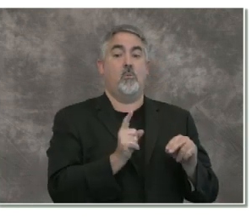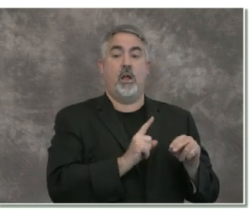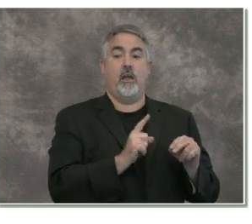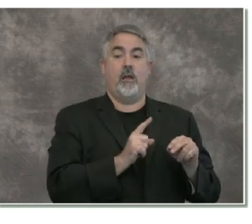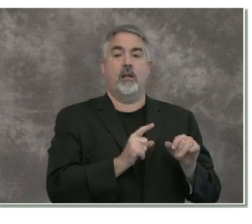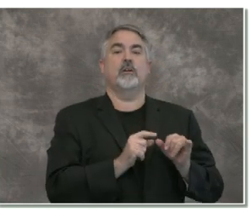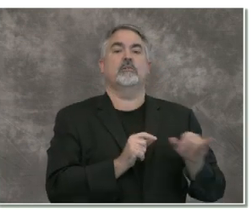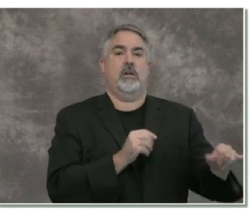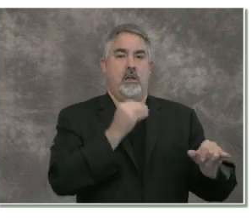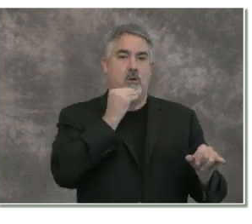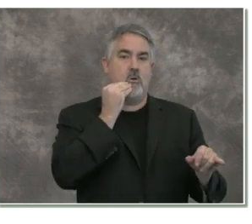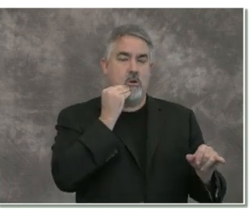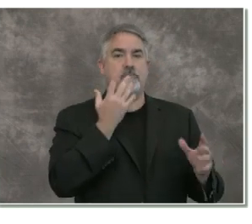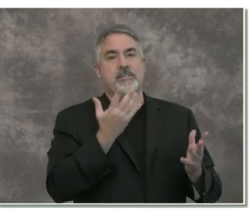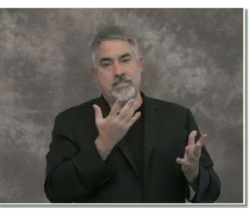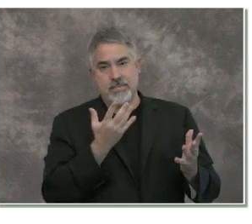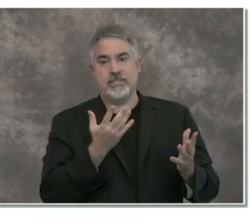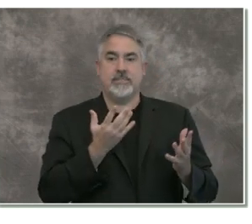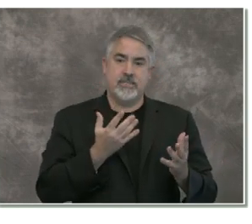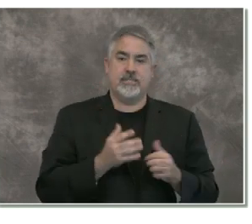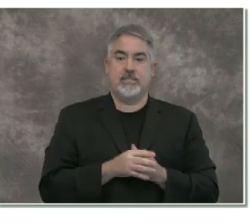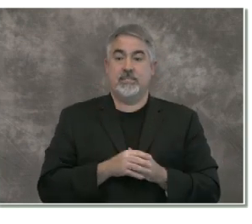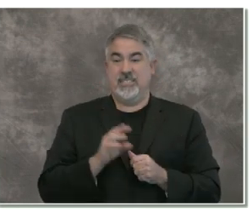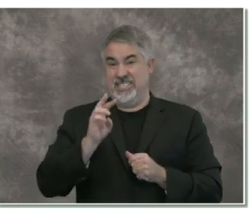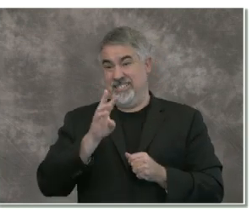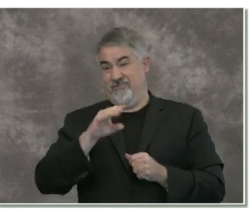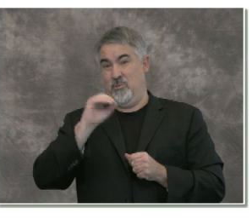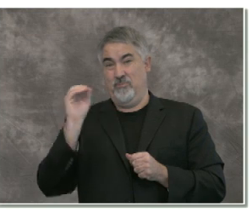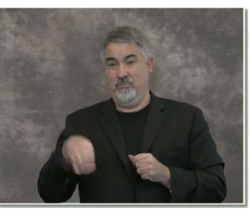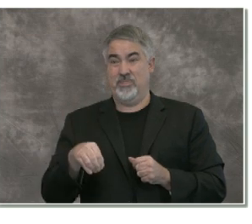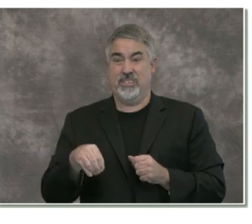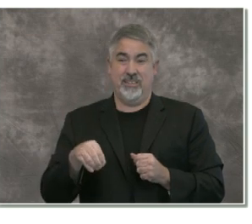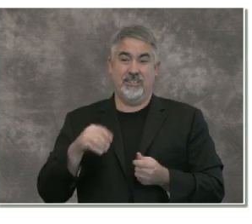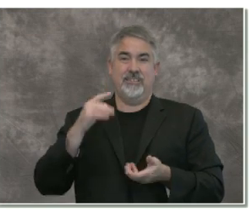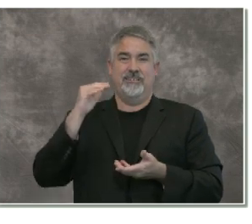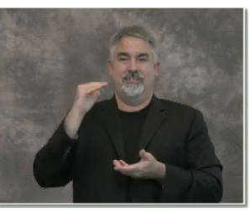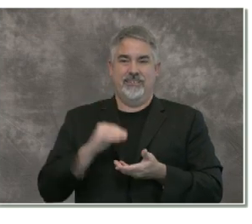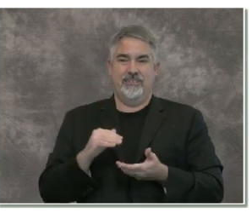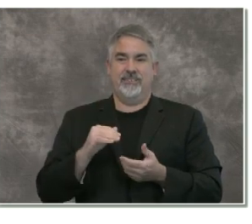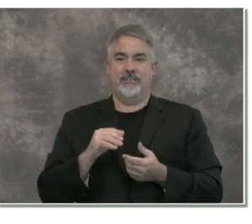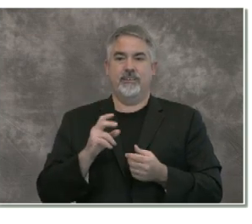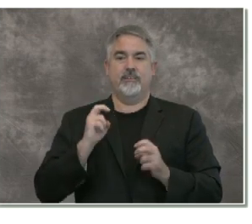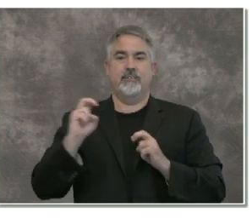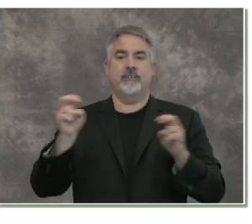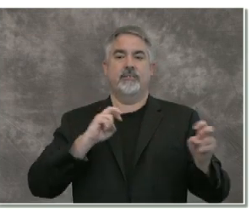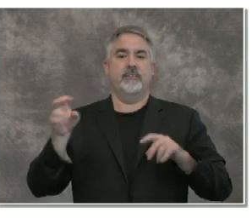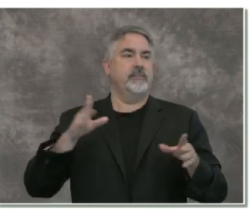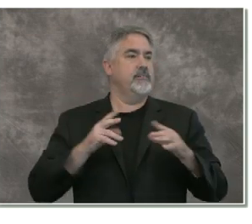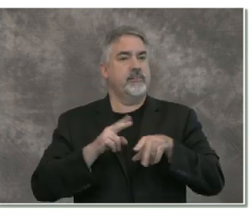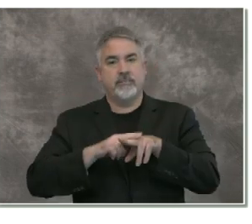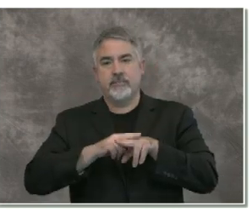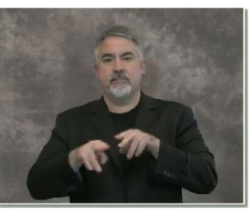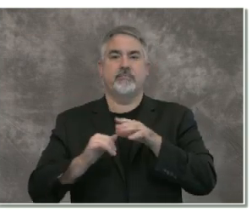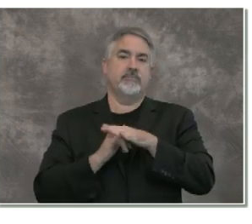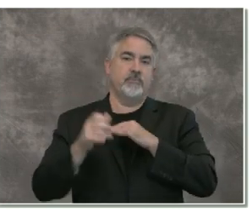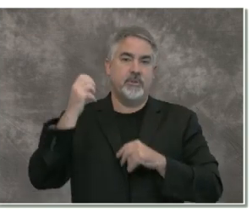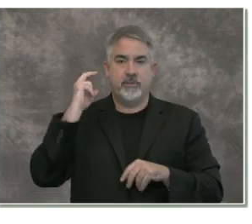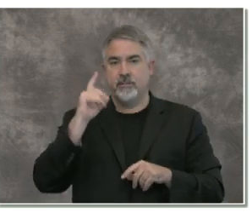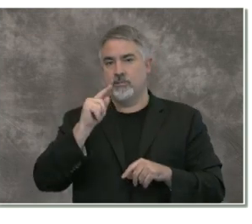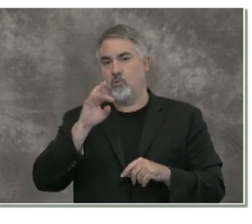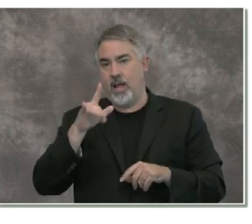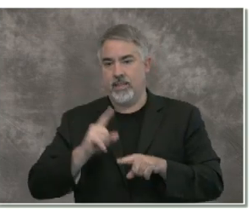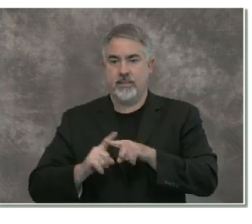and residential, 64% decline in transit station, which mirrors very closely the decline in